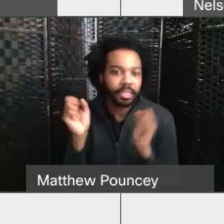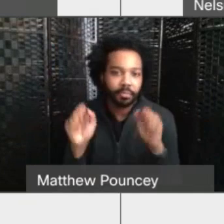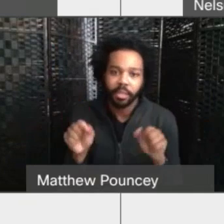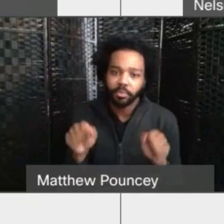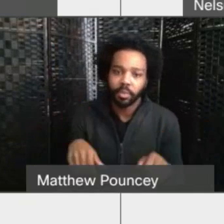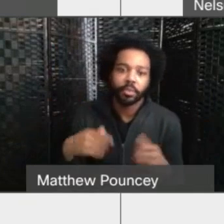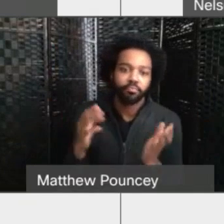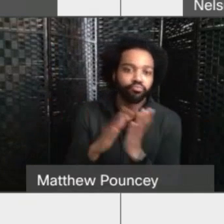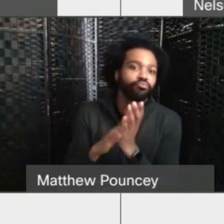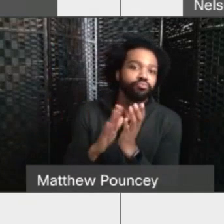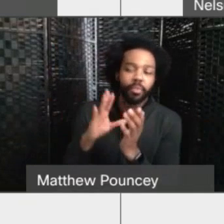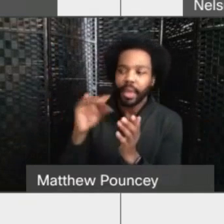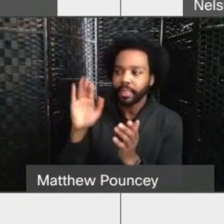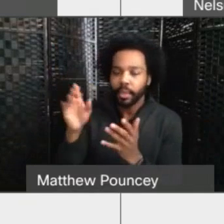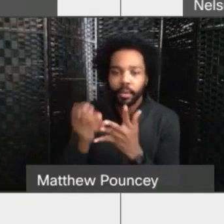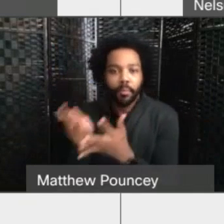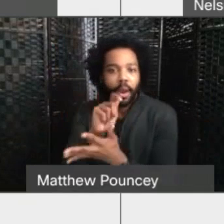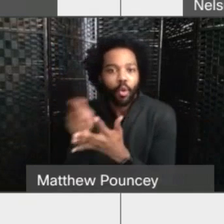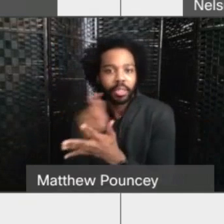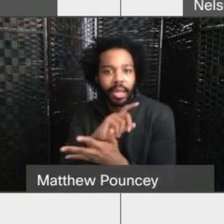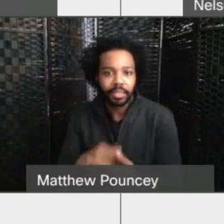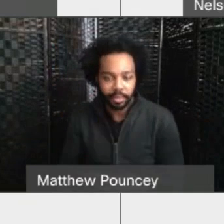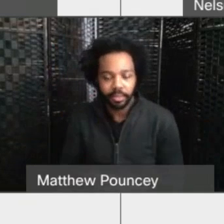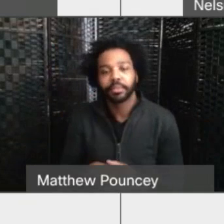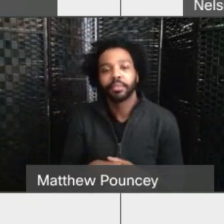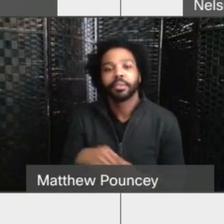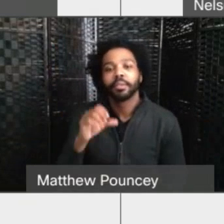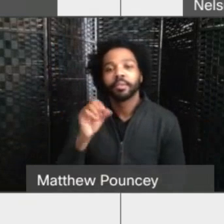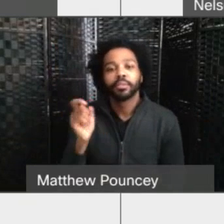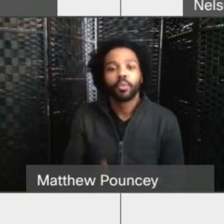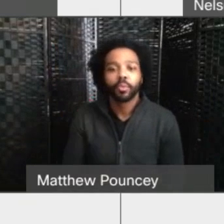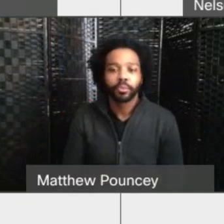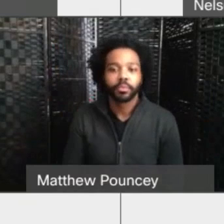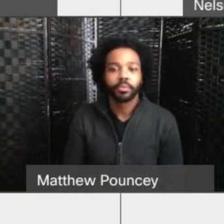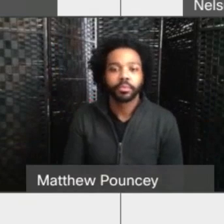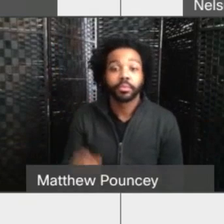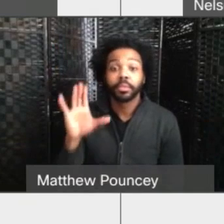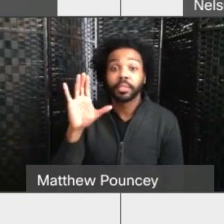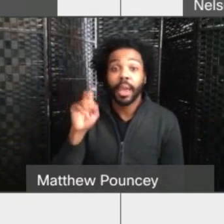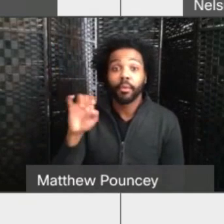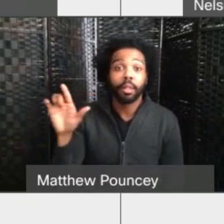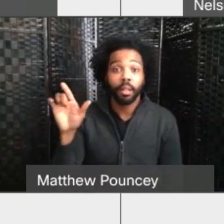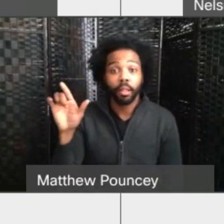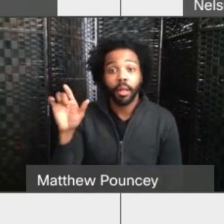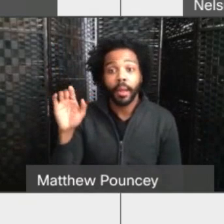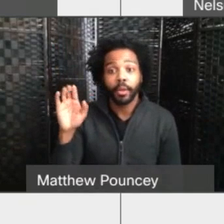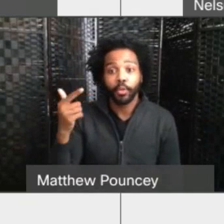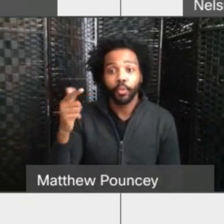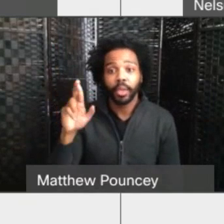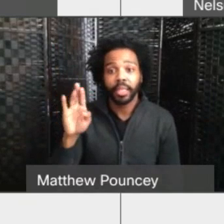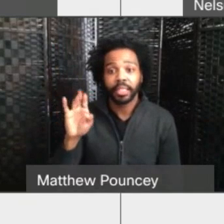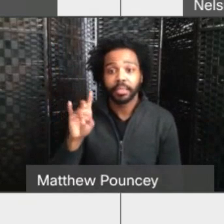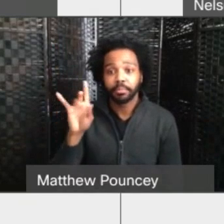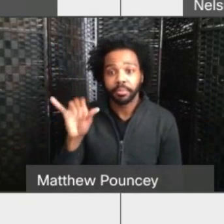to prioritize. So Carol has noted Carol Grigsby as chair of the